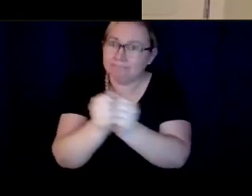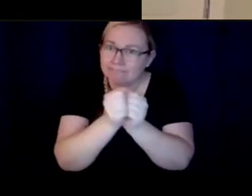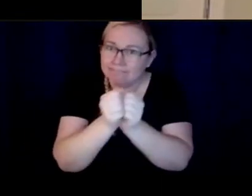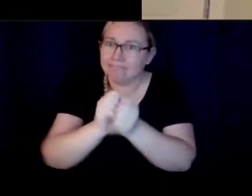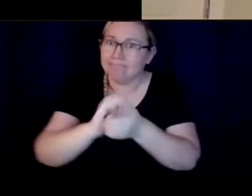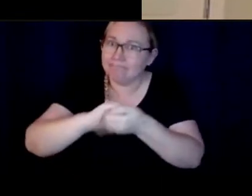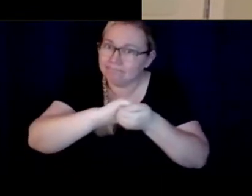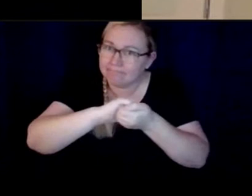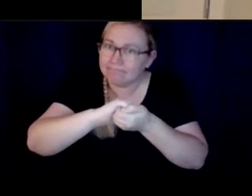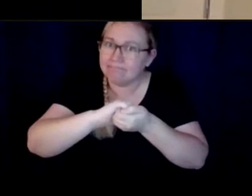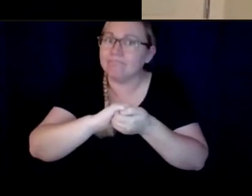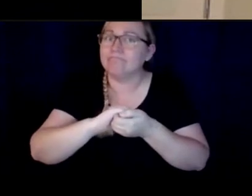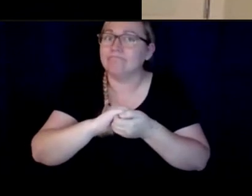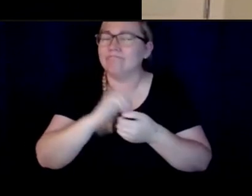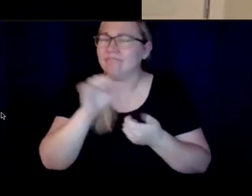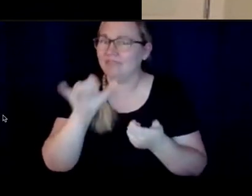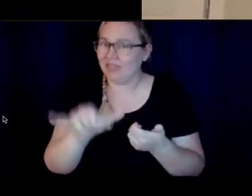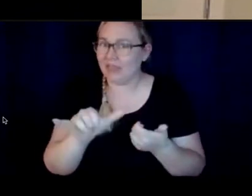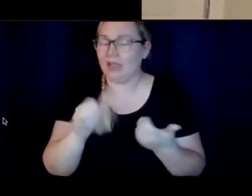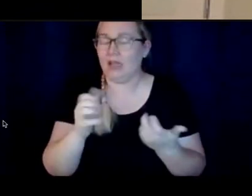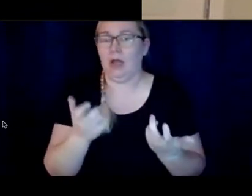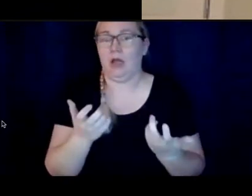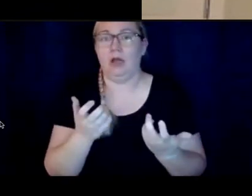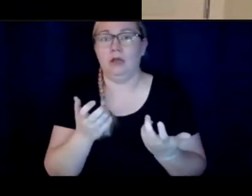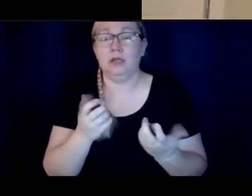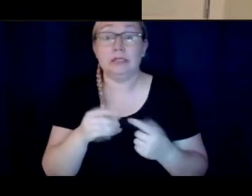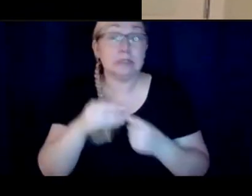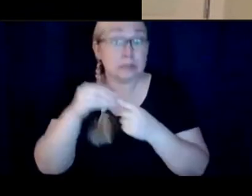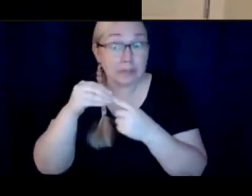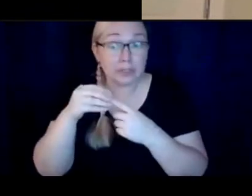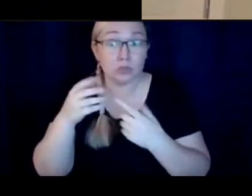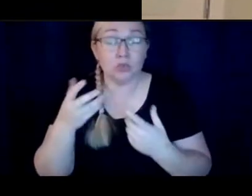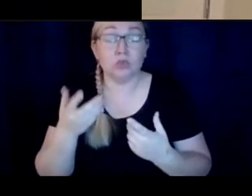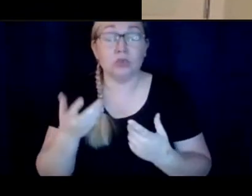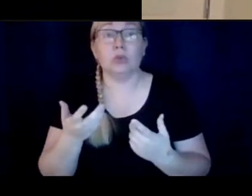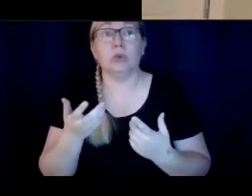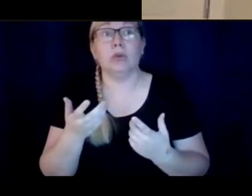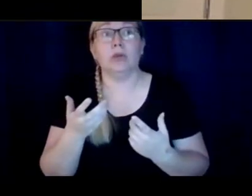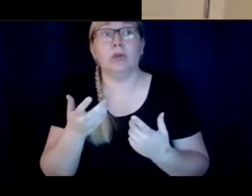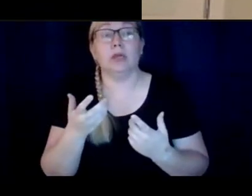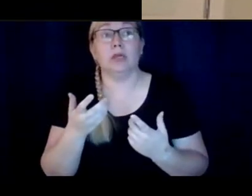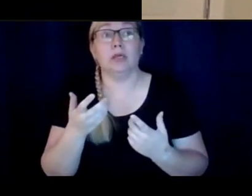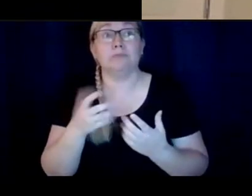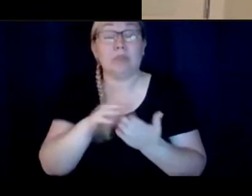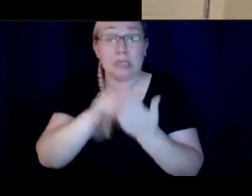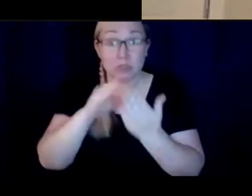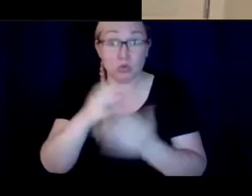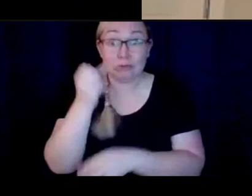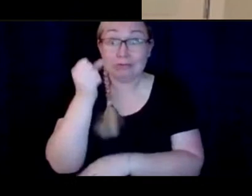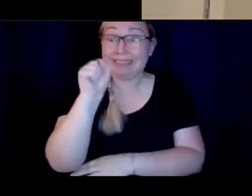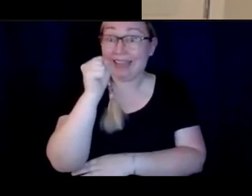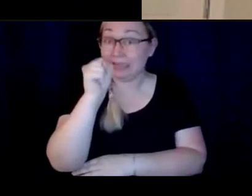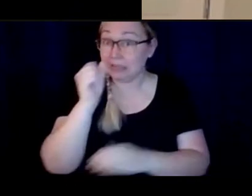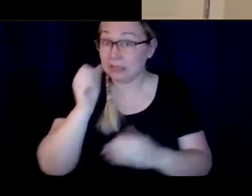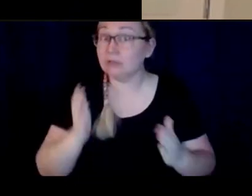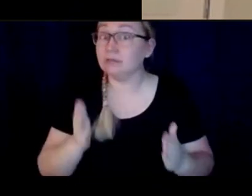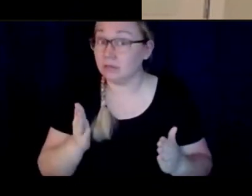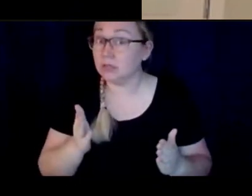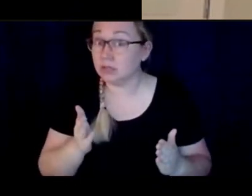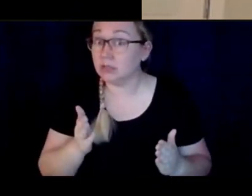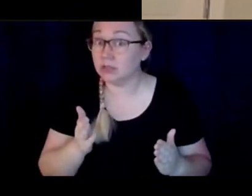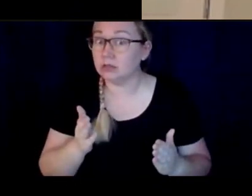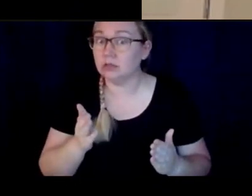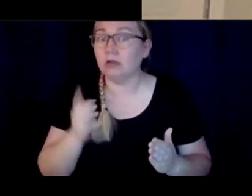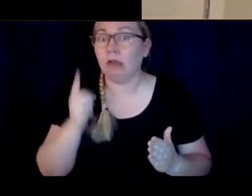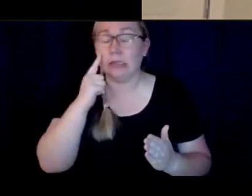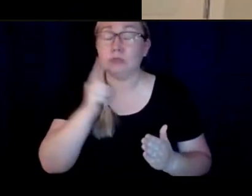collectivity. You know, I think another thing, especially about student activists, right? I think what's